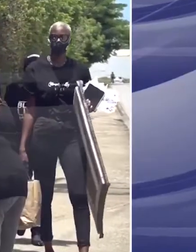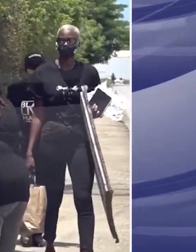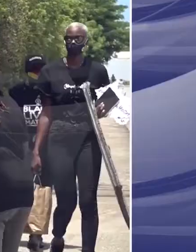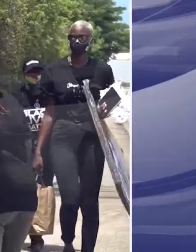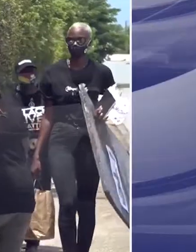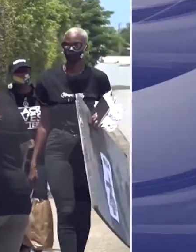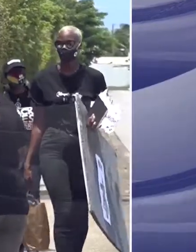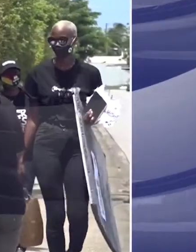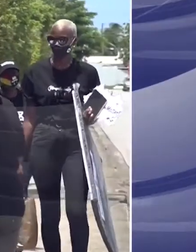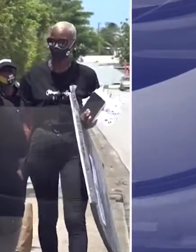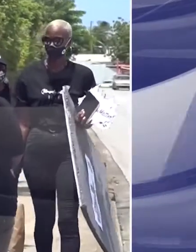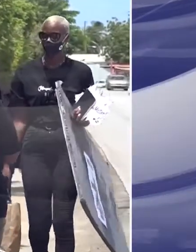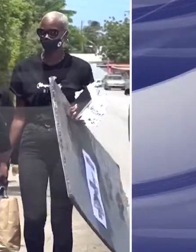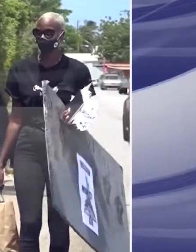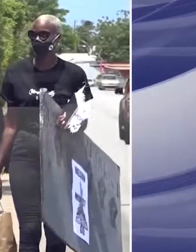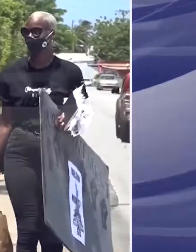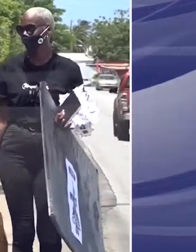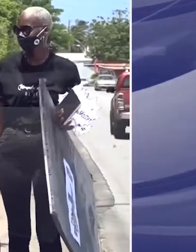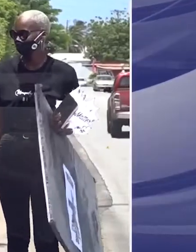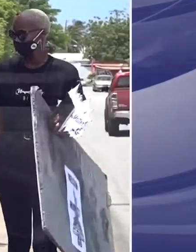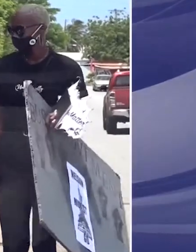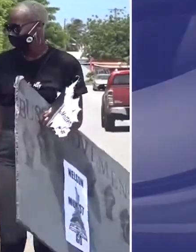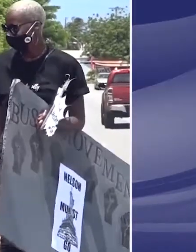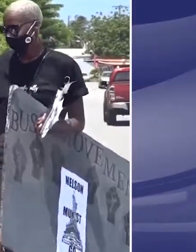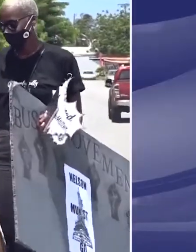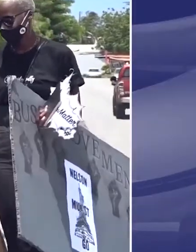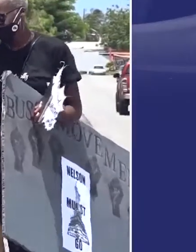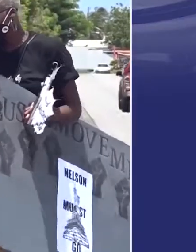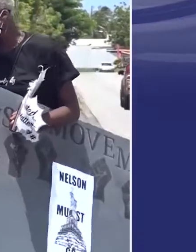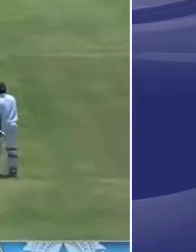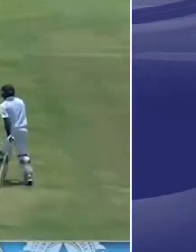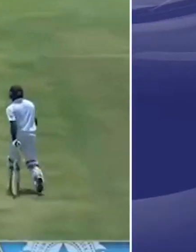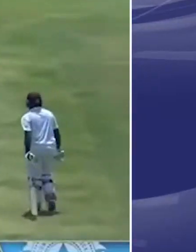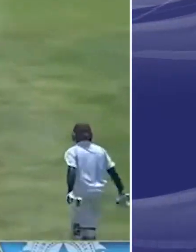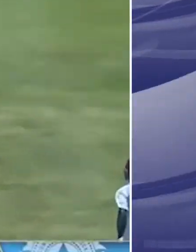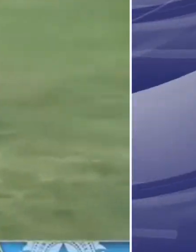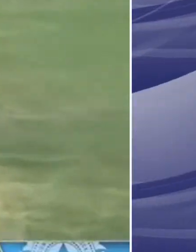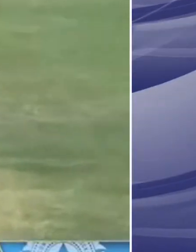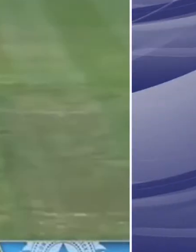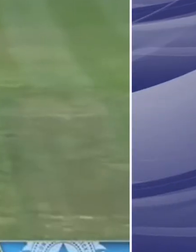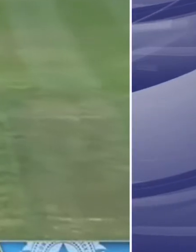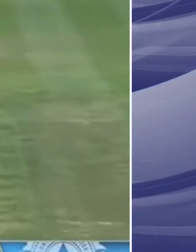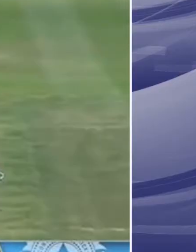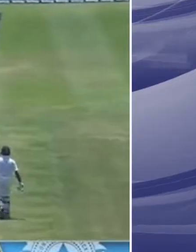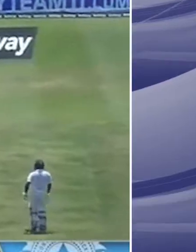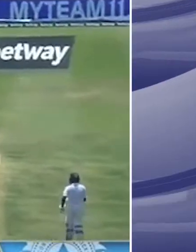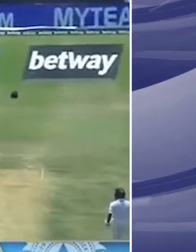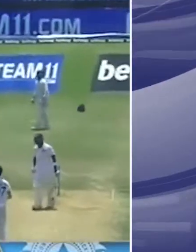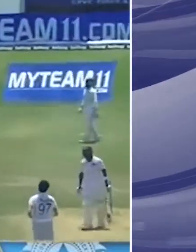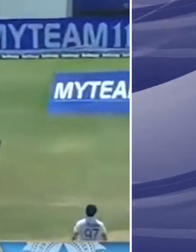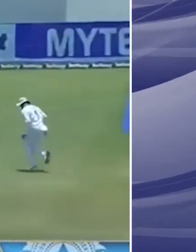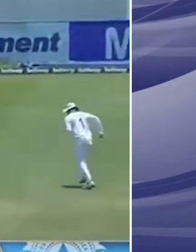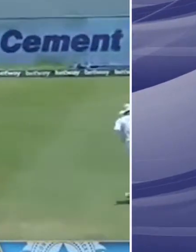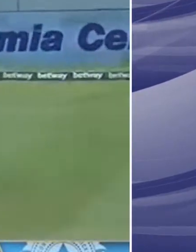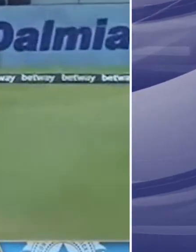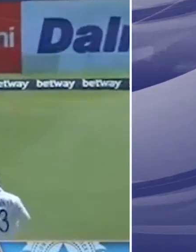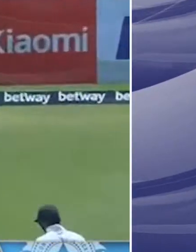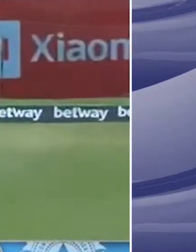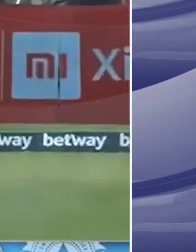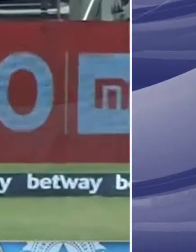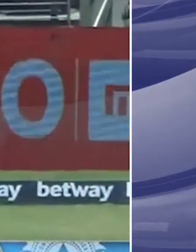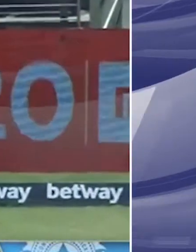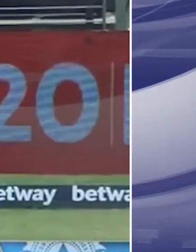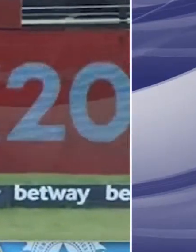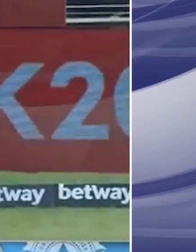to escalate protests over the removal of the statue of Lord Nelson. And in sports, Windies batsman Shamar